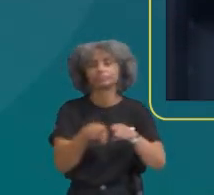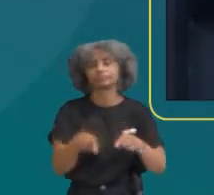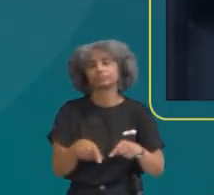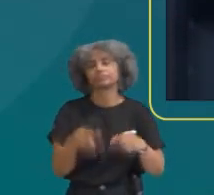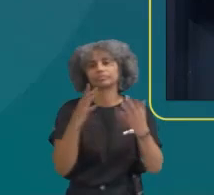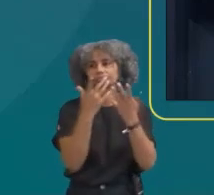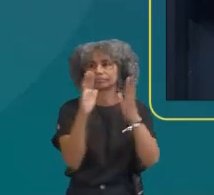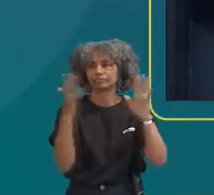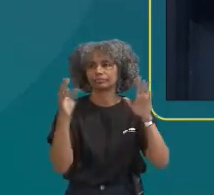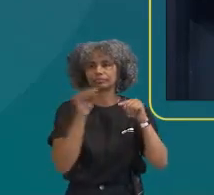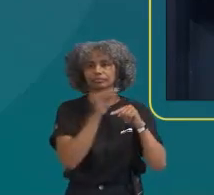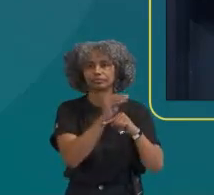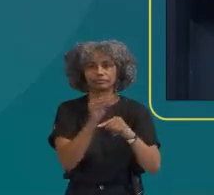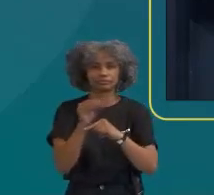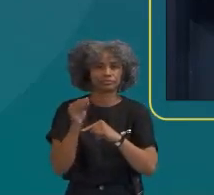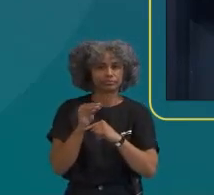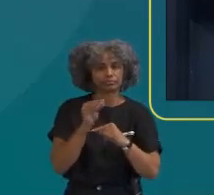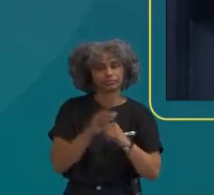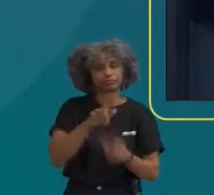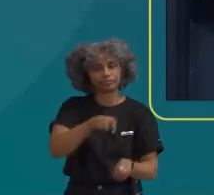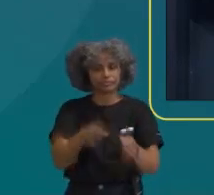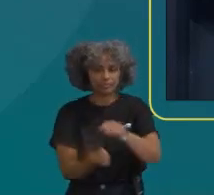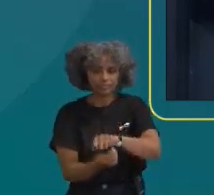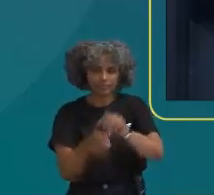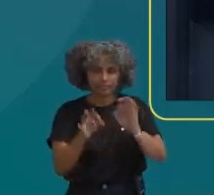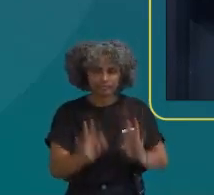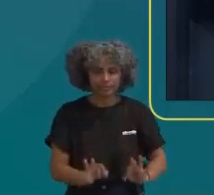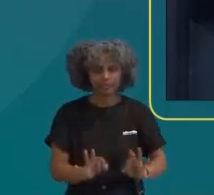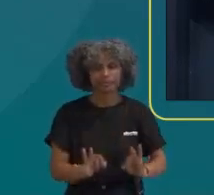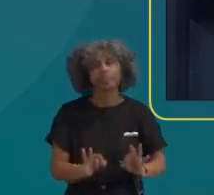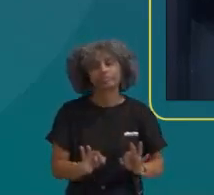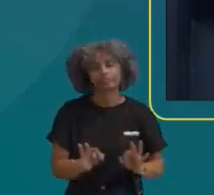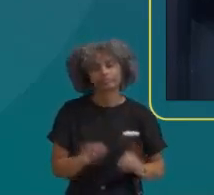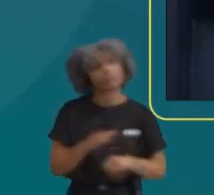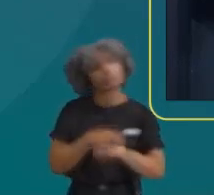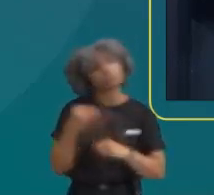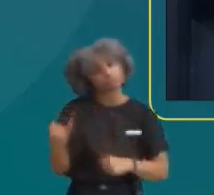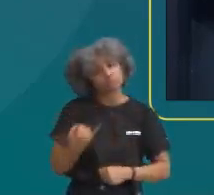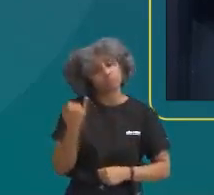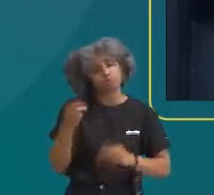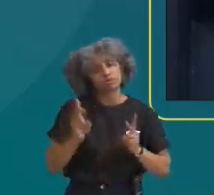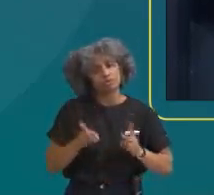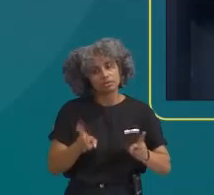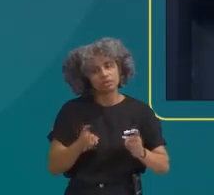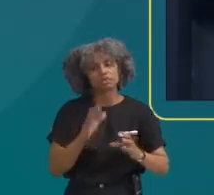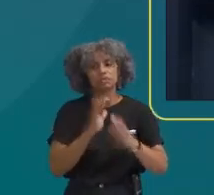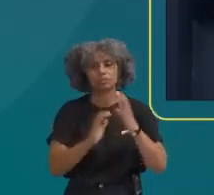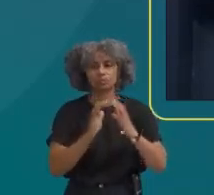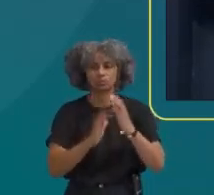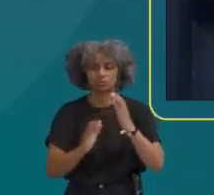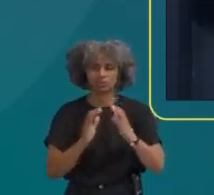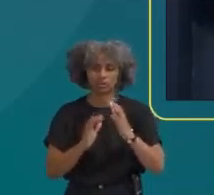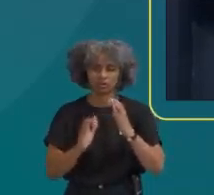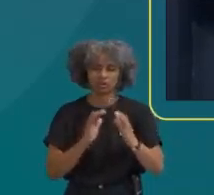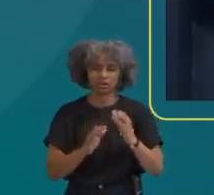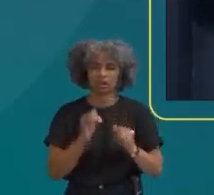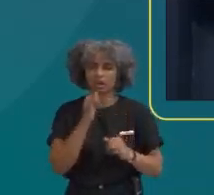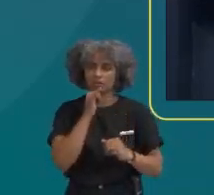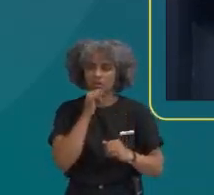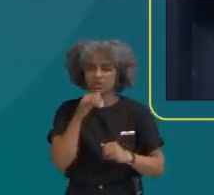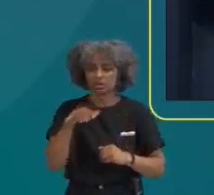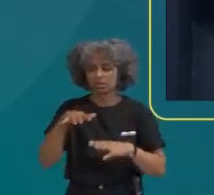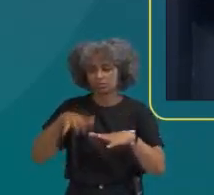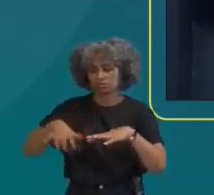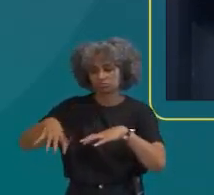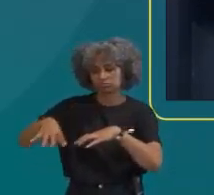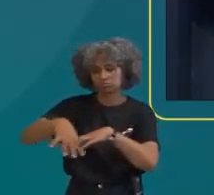is to communicate. There's always a need to regularly communicate between local communities and in the investing community. When